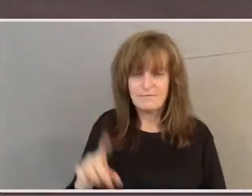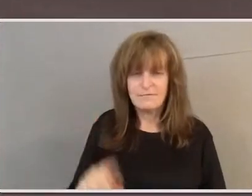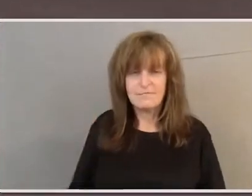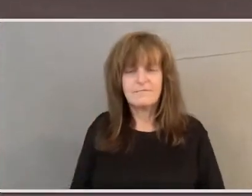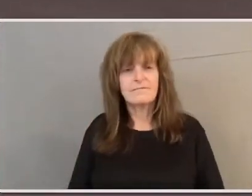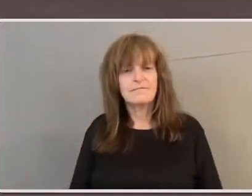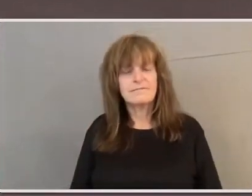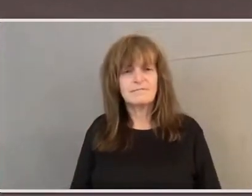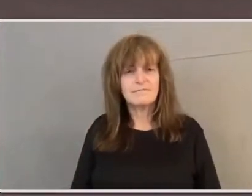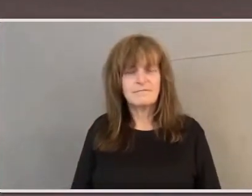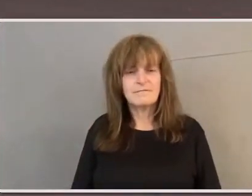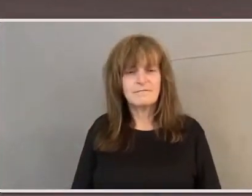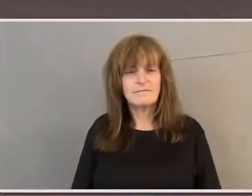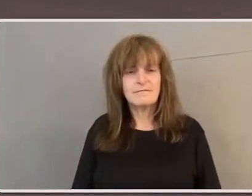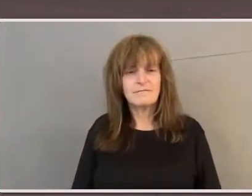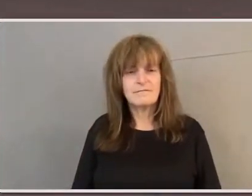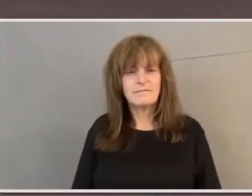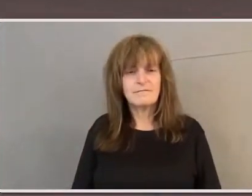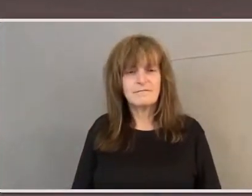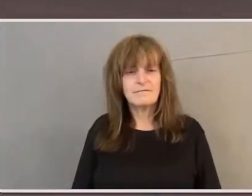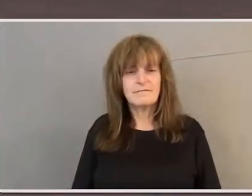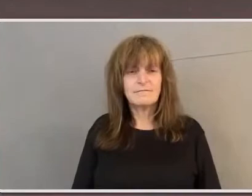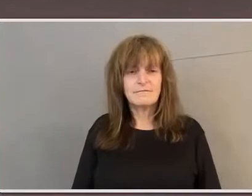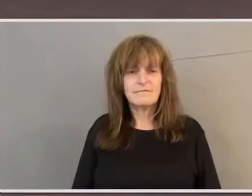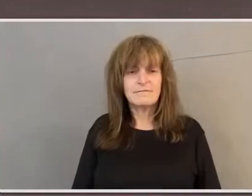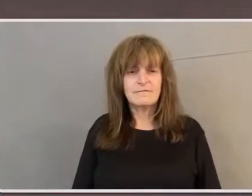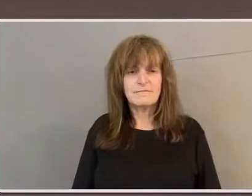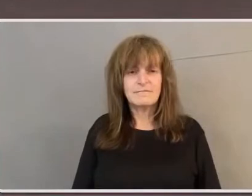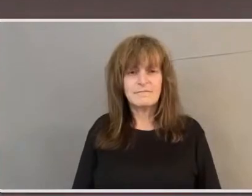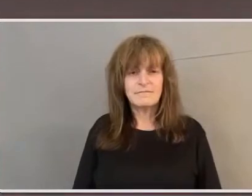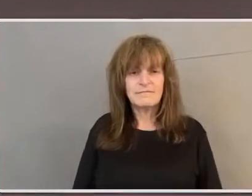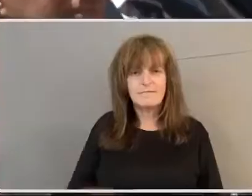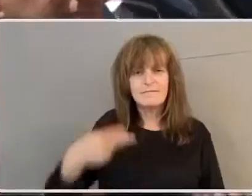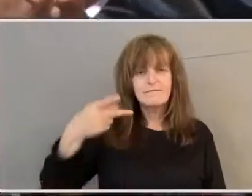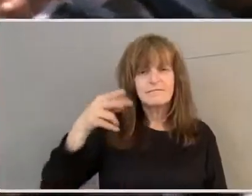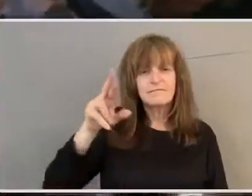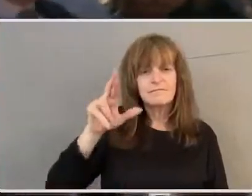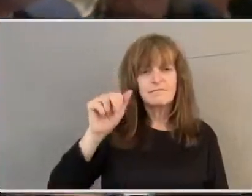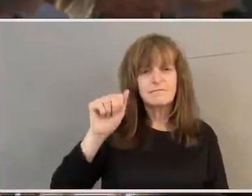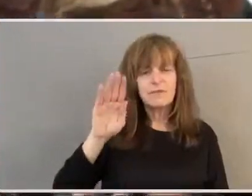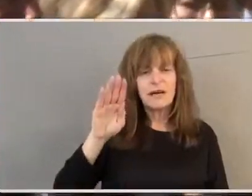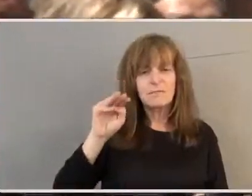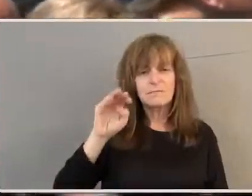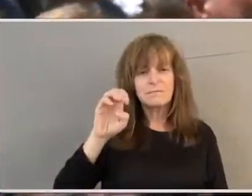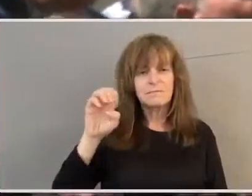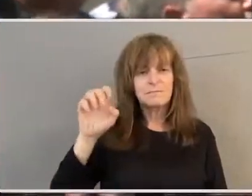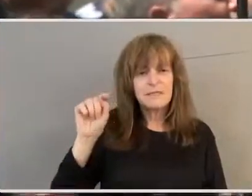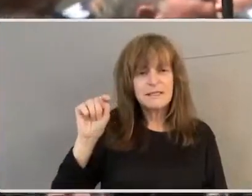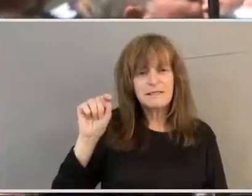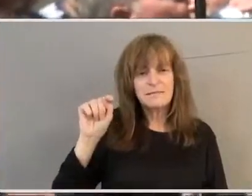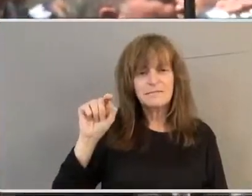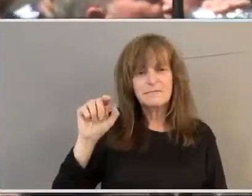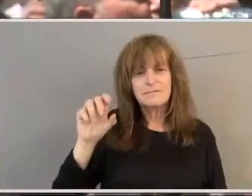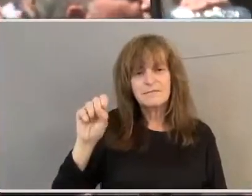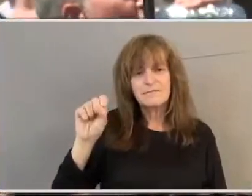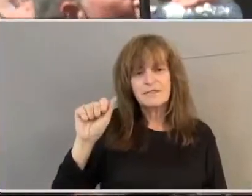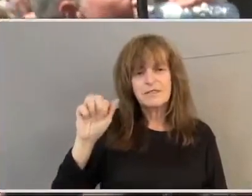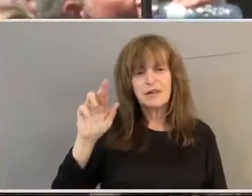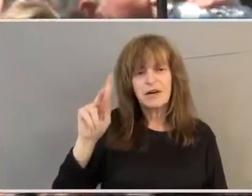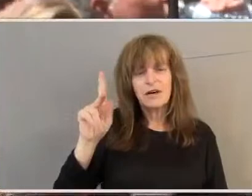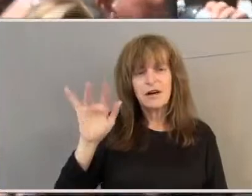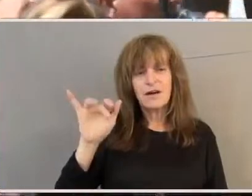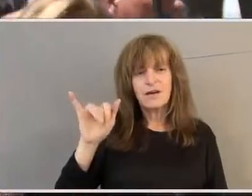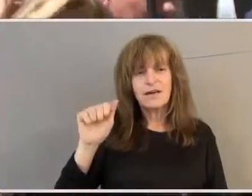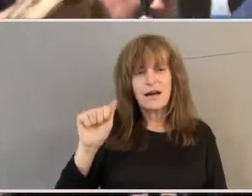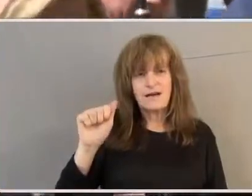Prabmeet Sakaria returns as President of the Treasury Board. I would ask Minister Sakaria to please come forward.